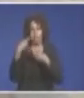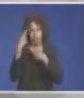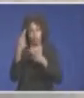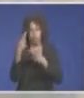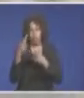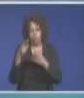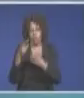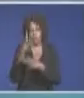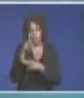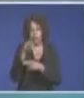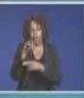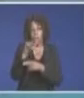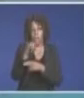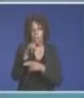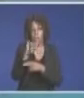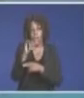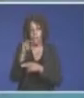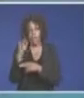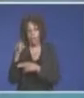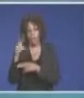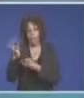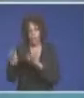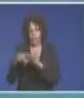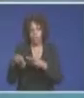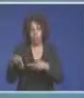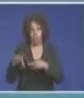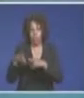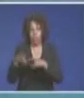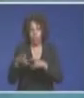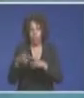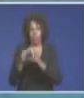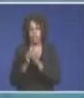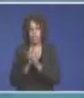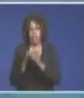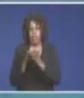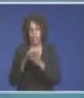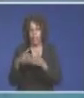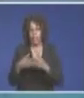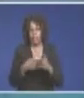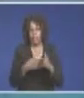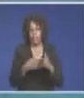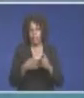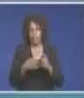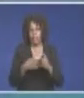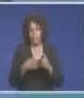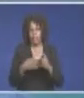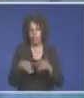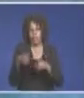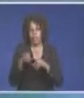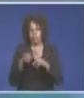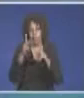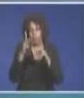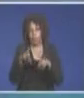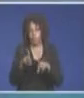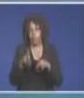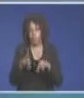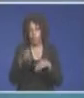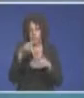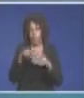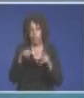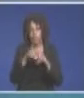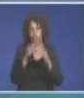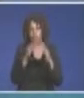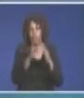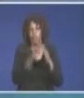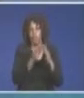looking at is paving an additional road there that leads to persons. As the community